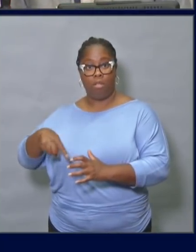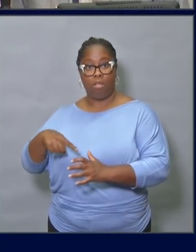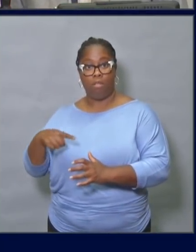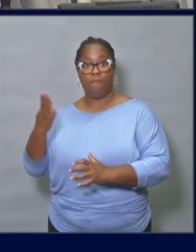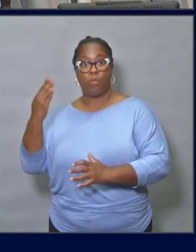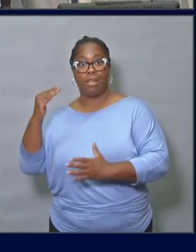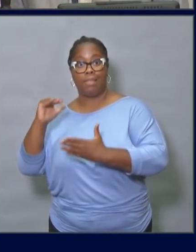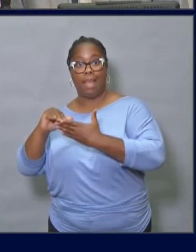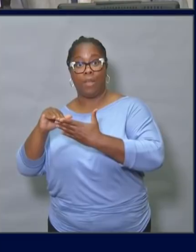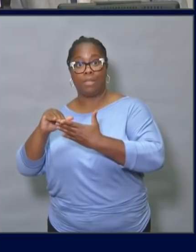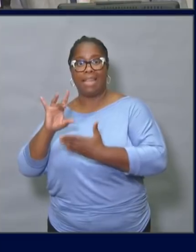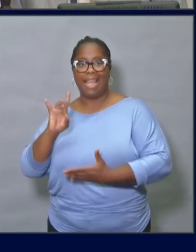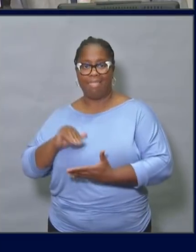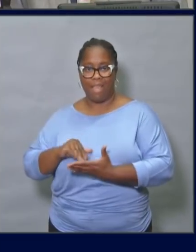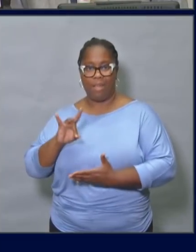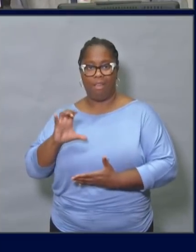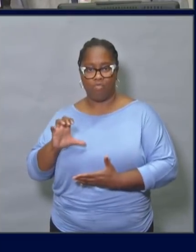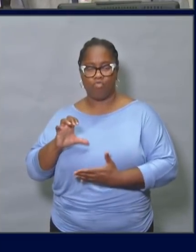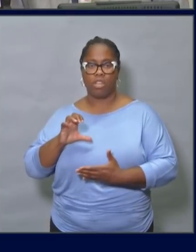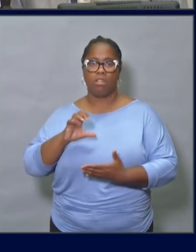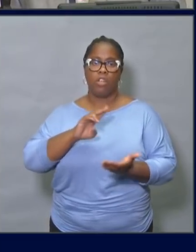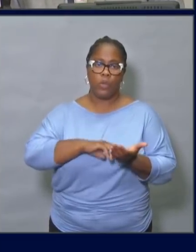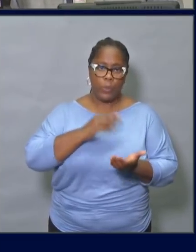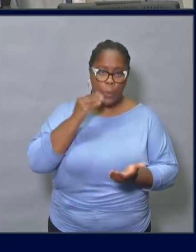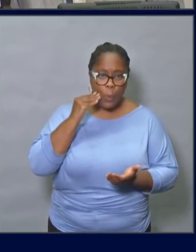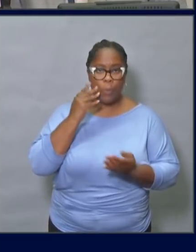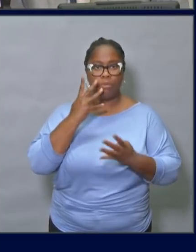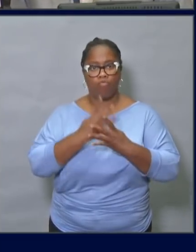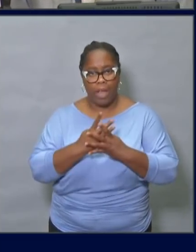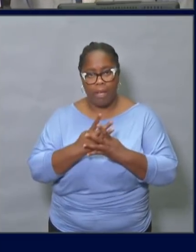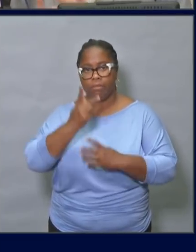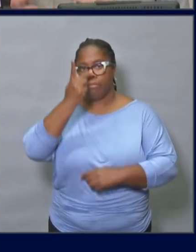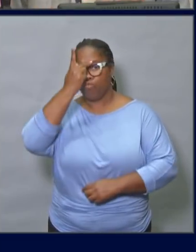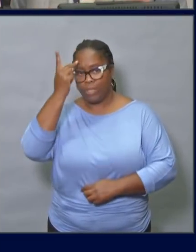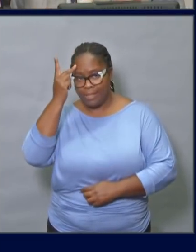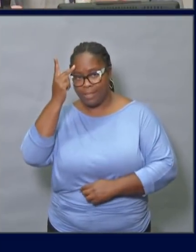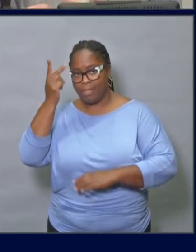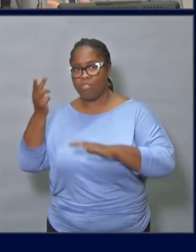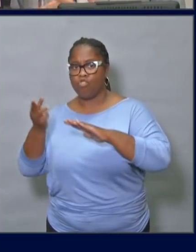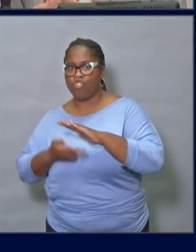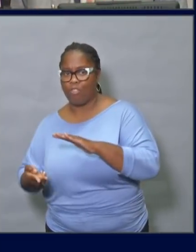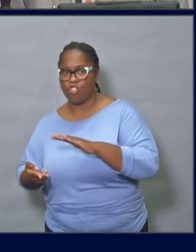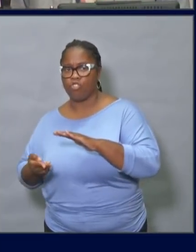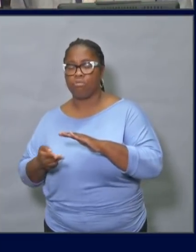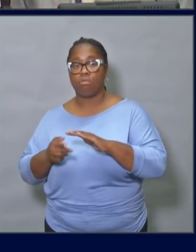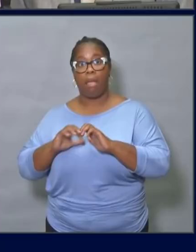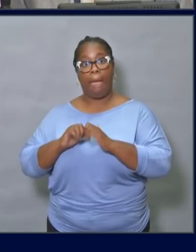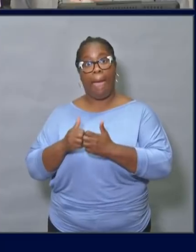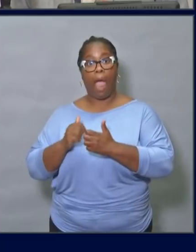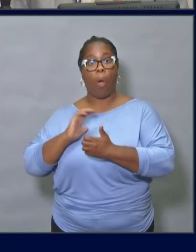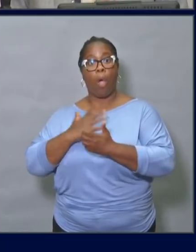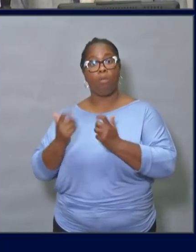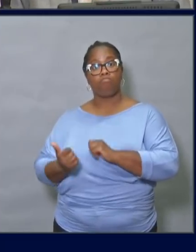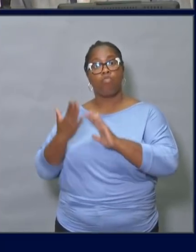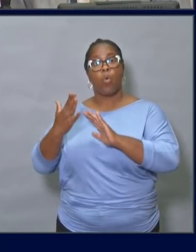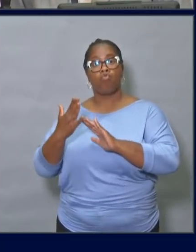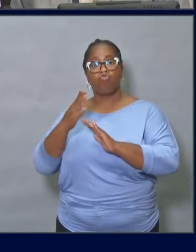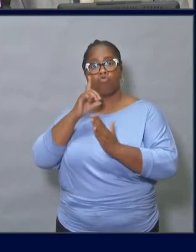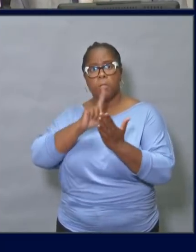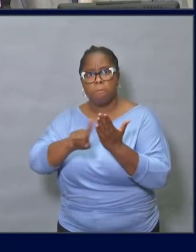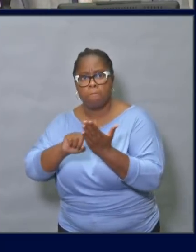14,000 folks were in nursing homes, jails, prisons, or shelters. And we have a different way that we actually do